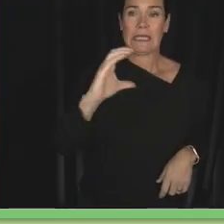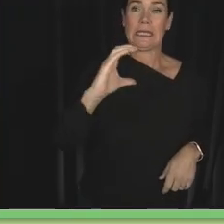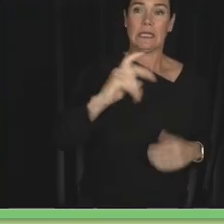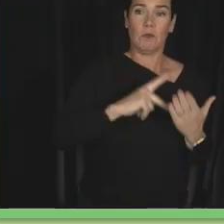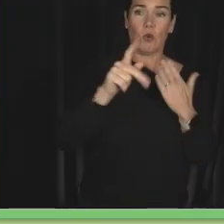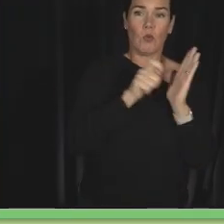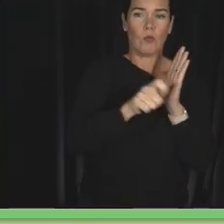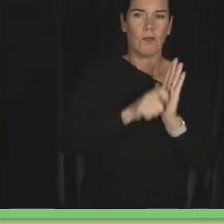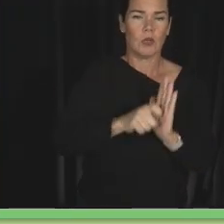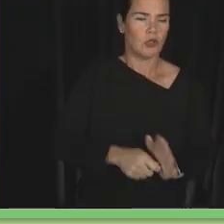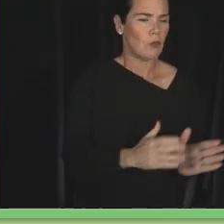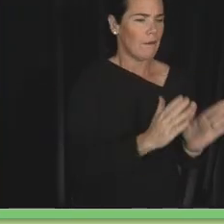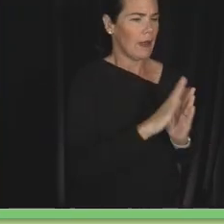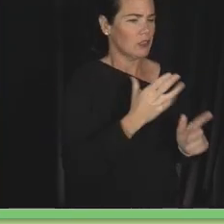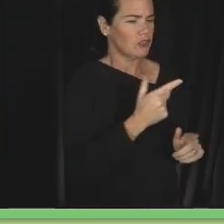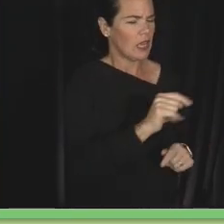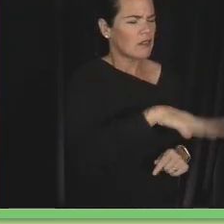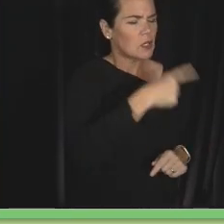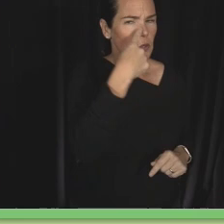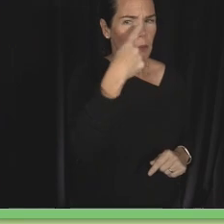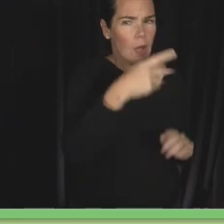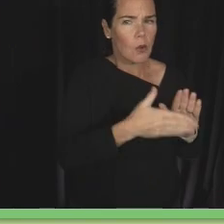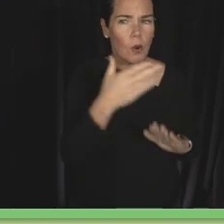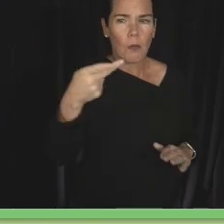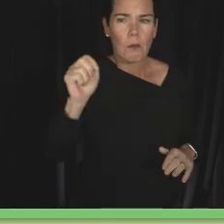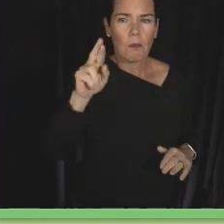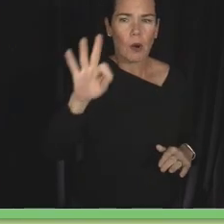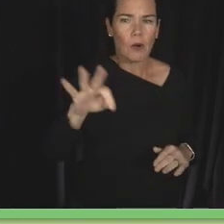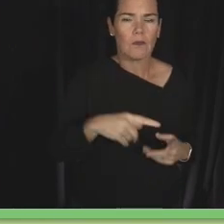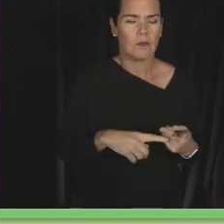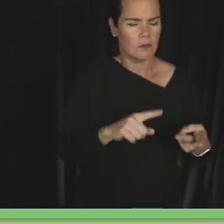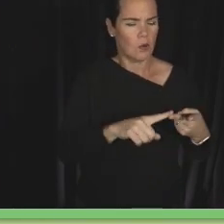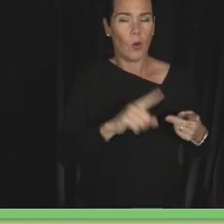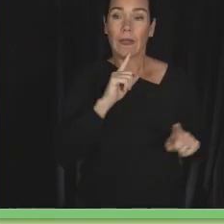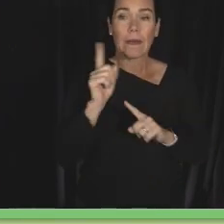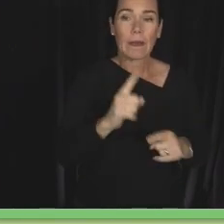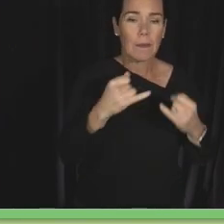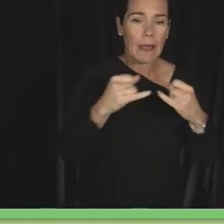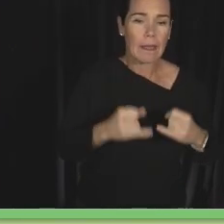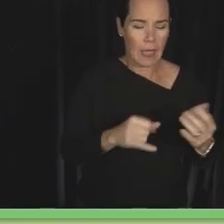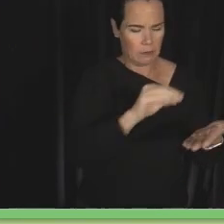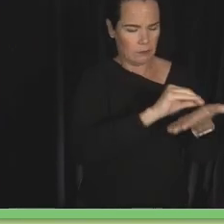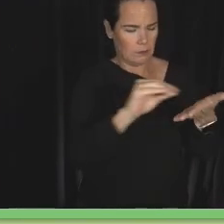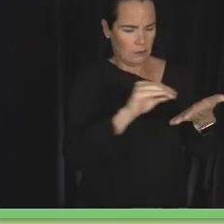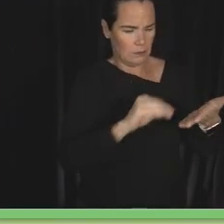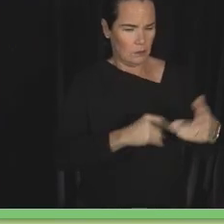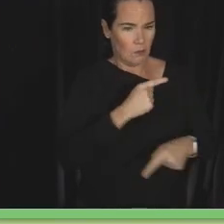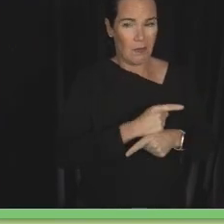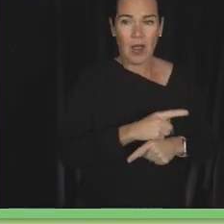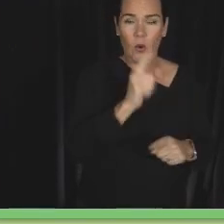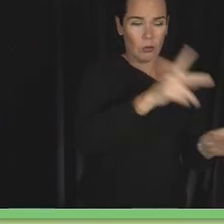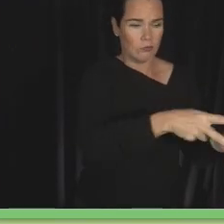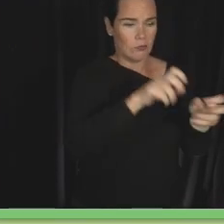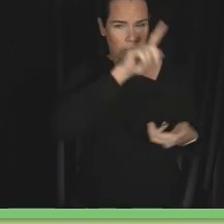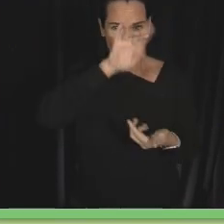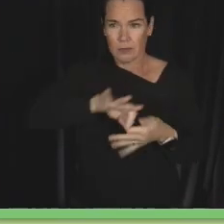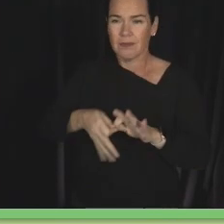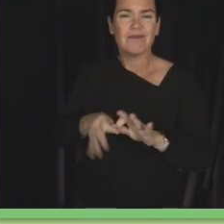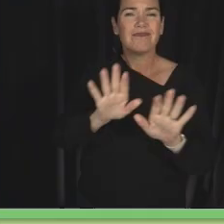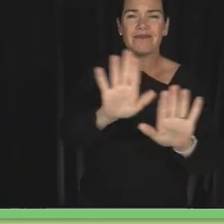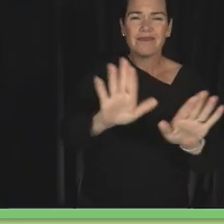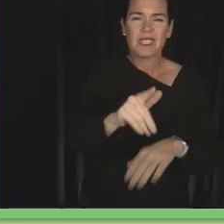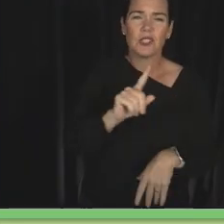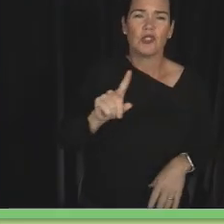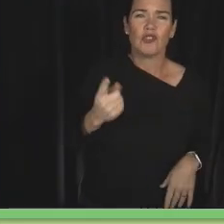chat to help you run perf for the first time, to get the command line arguments right, or even to interpret the results. You just need 15